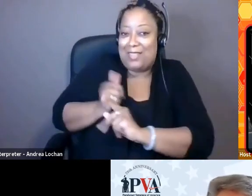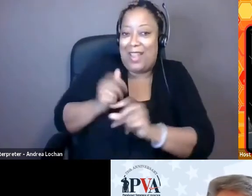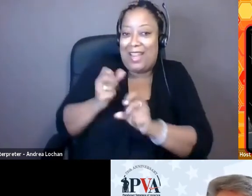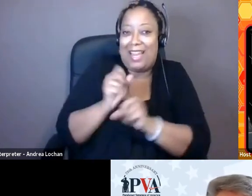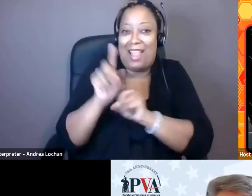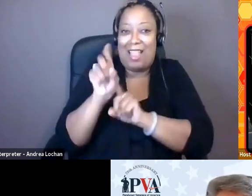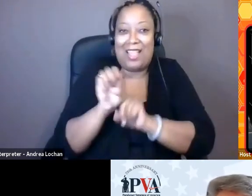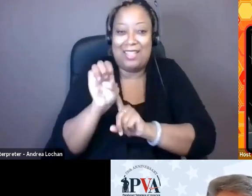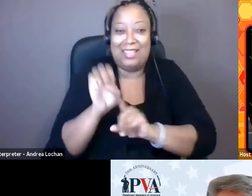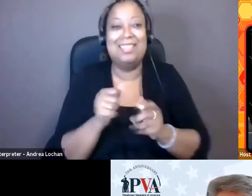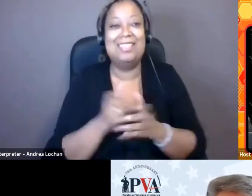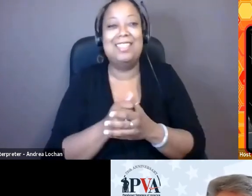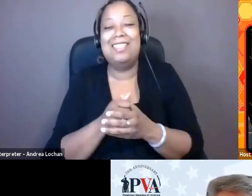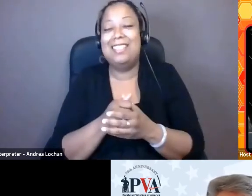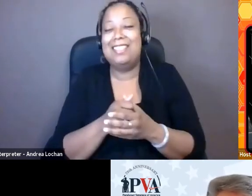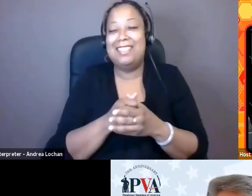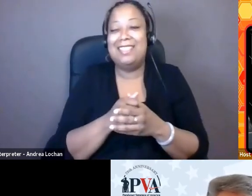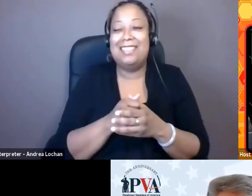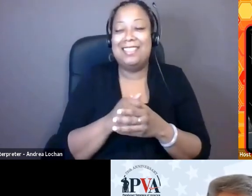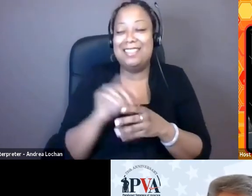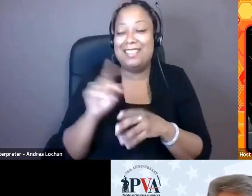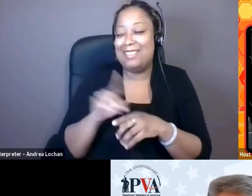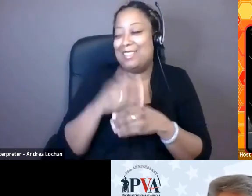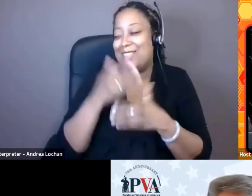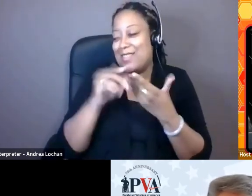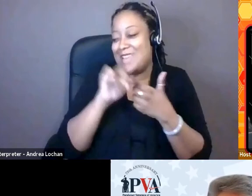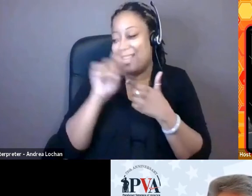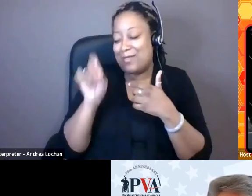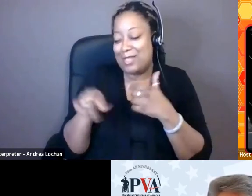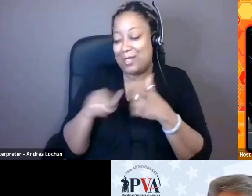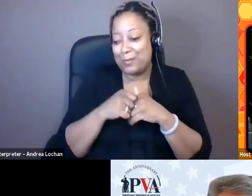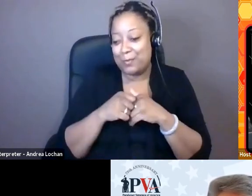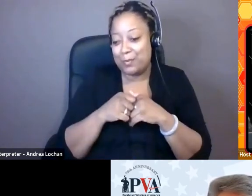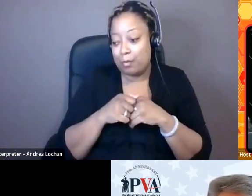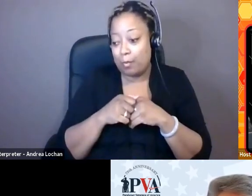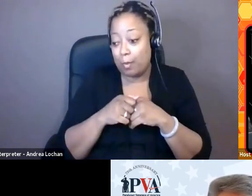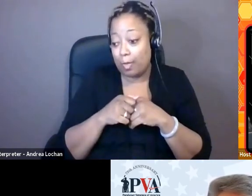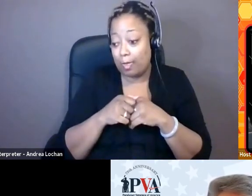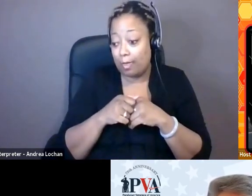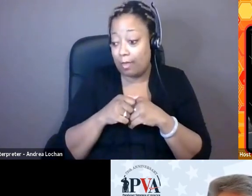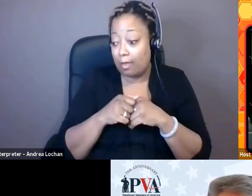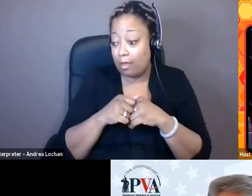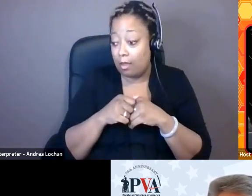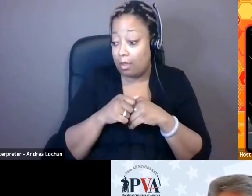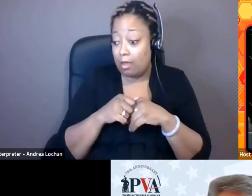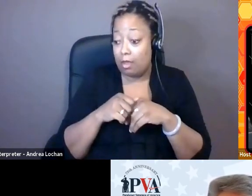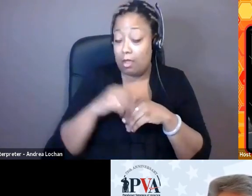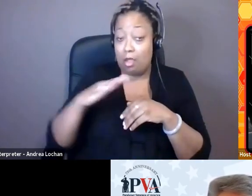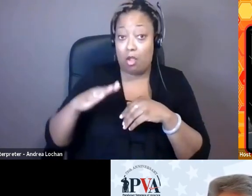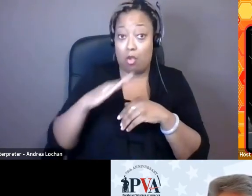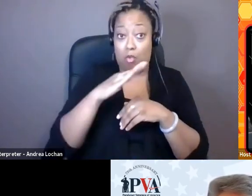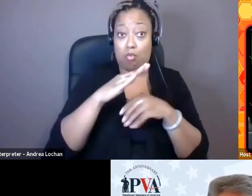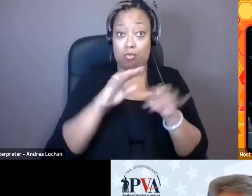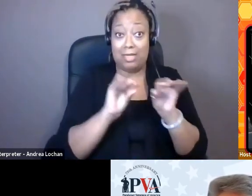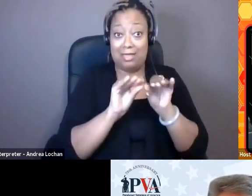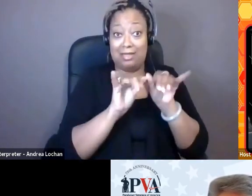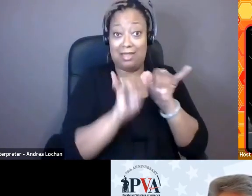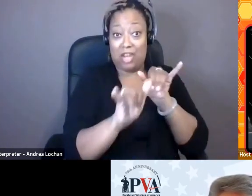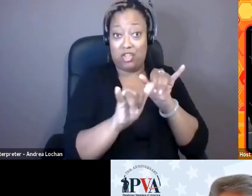Here's the next question right here. Um, are stationary ramps better than movable